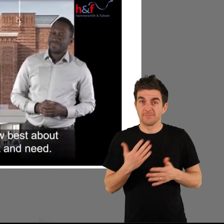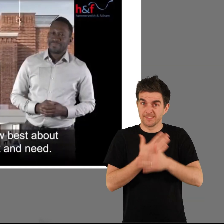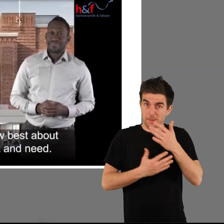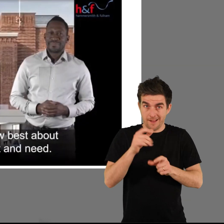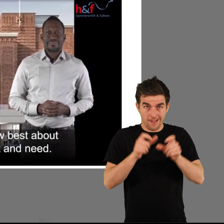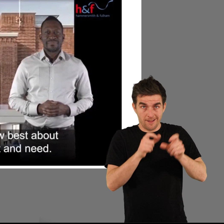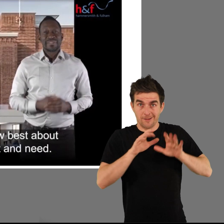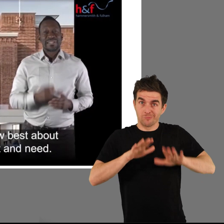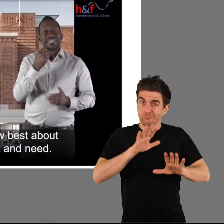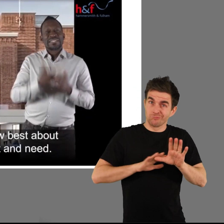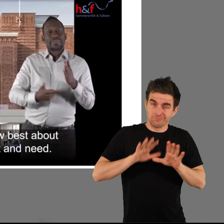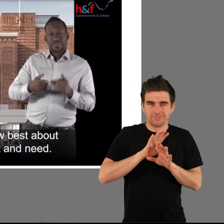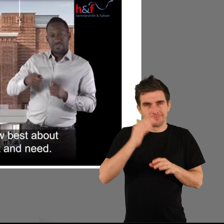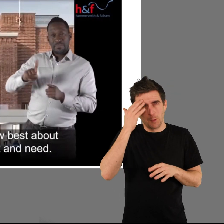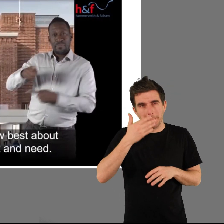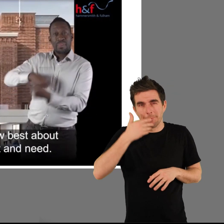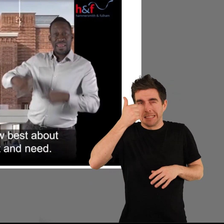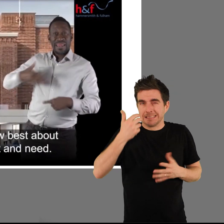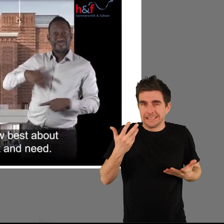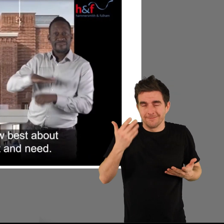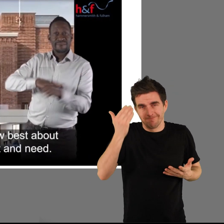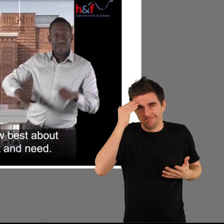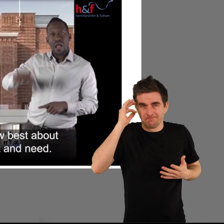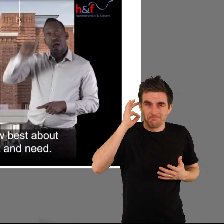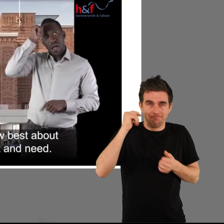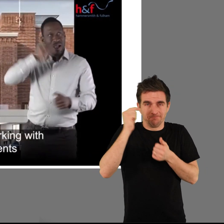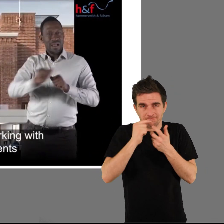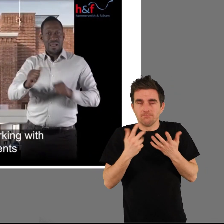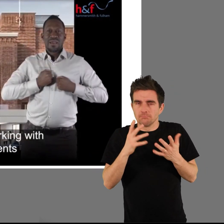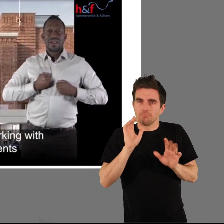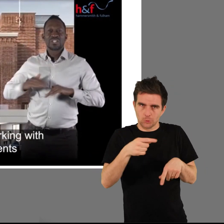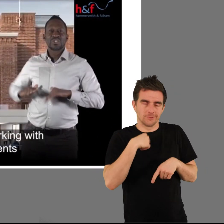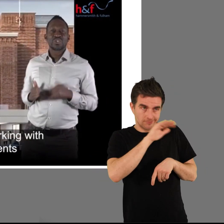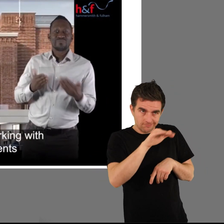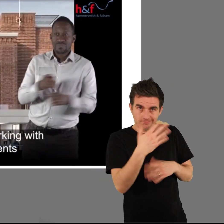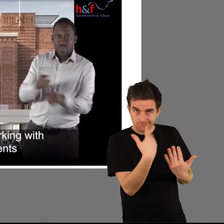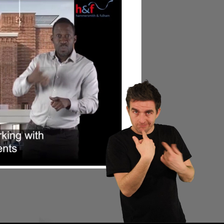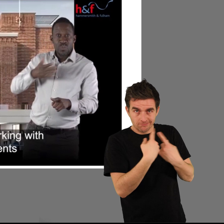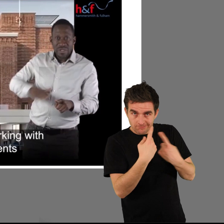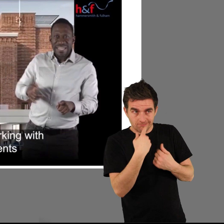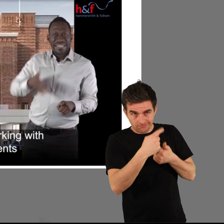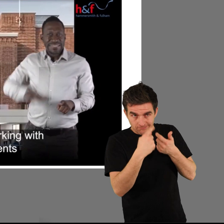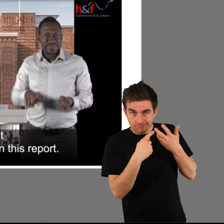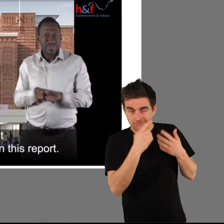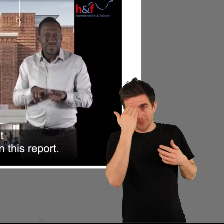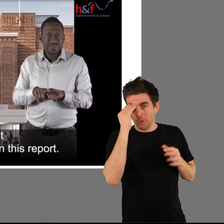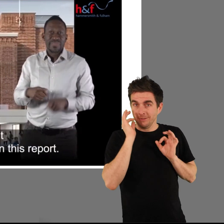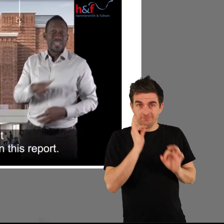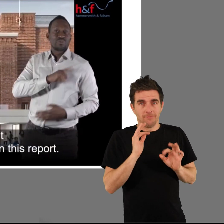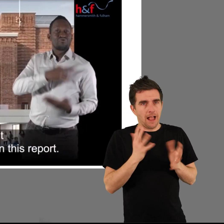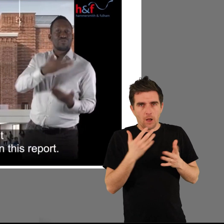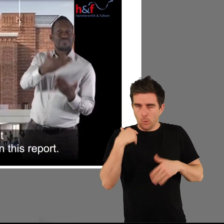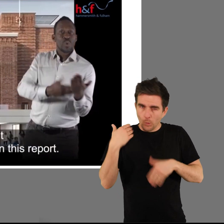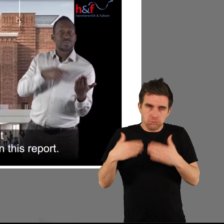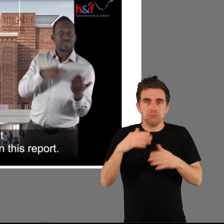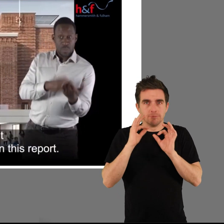Disabled residents know best about the services they want and need. That's why we're working with disabled residents to implement